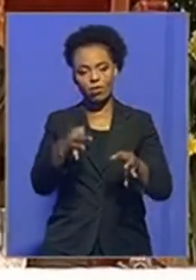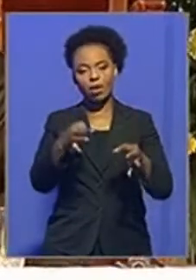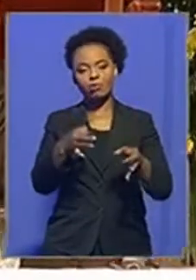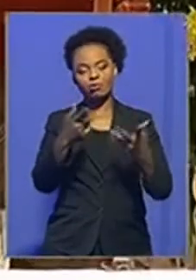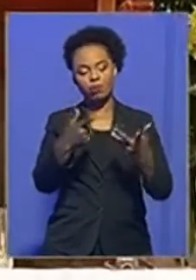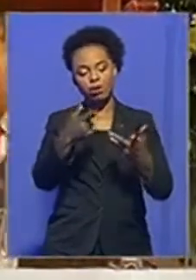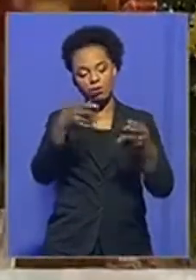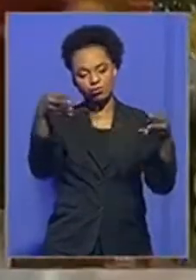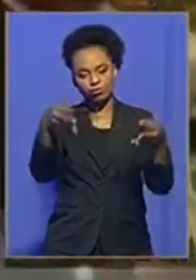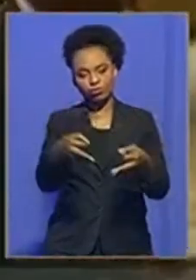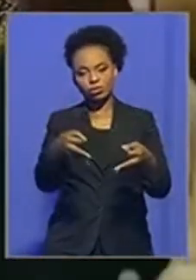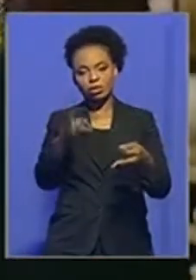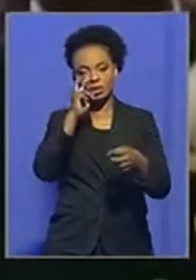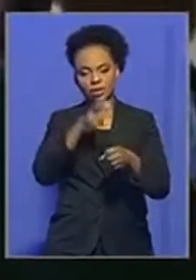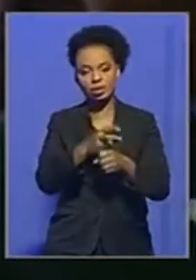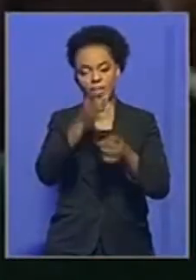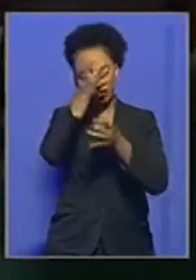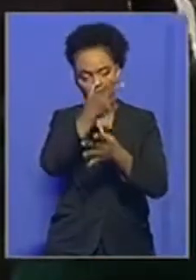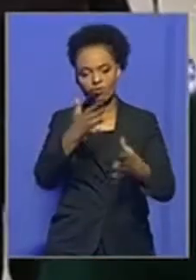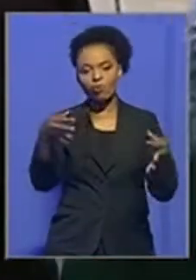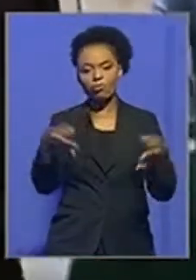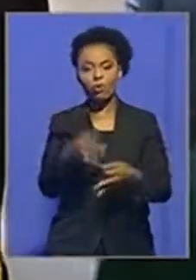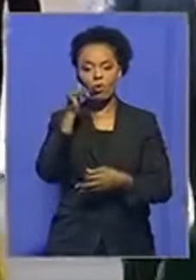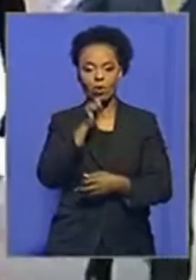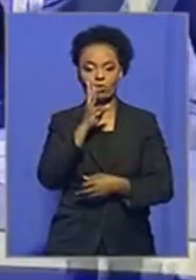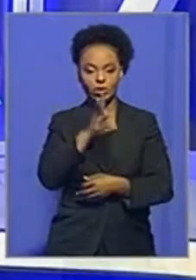poloko di sa tlo tsebišwa gausunyane.